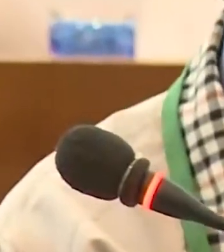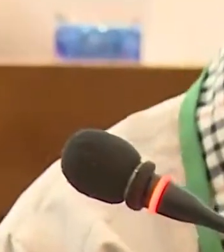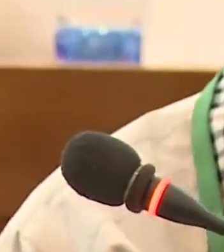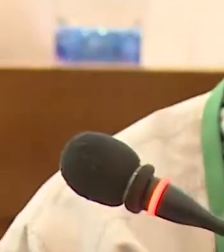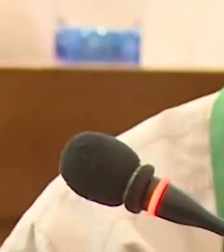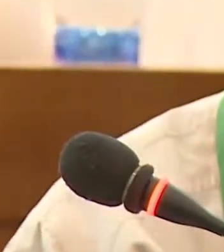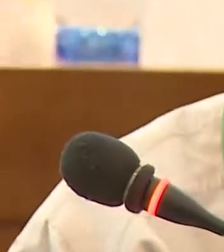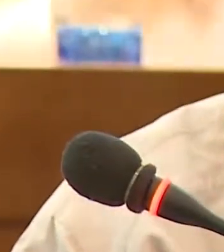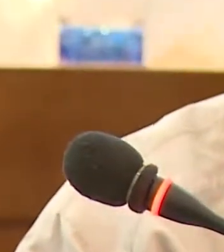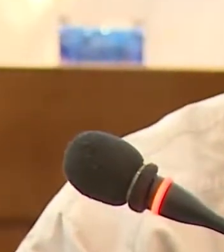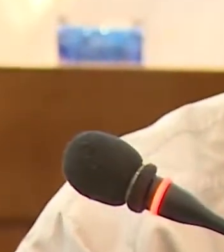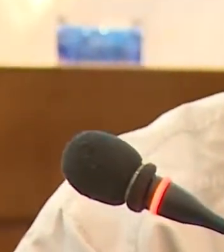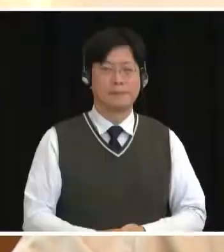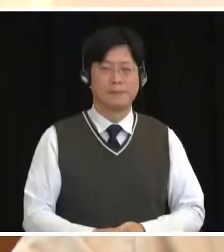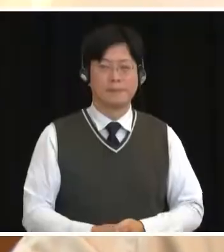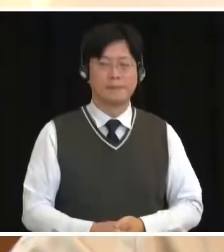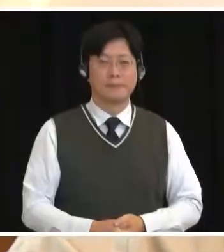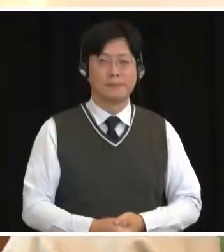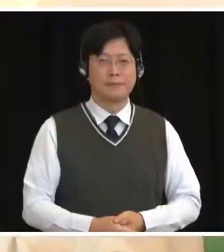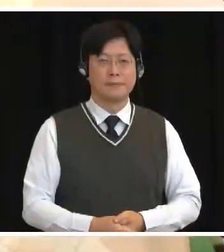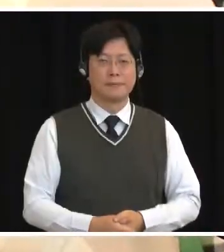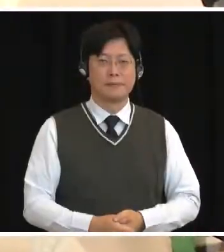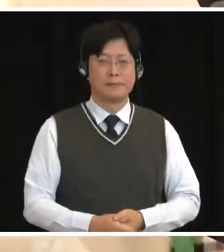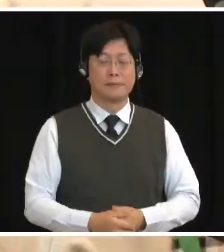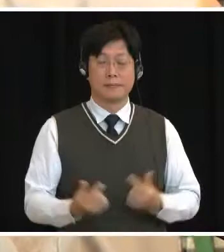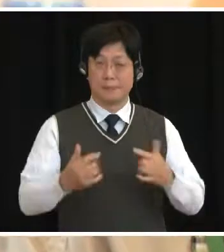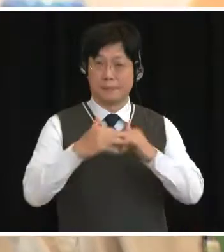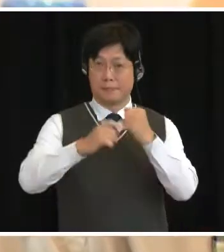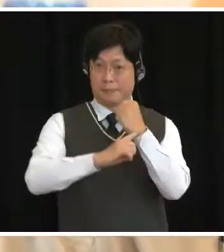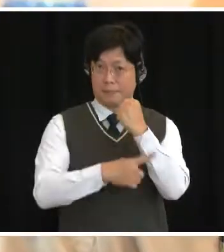In response to the questions